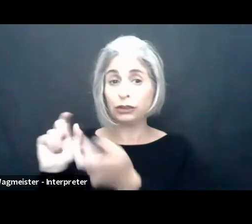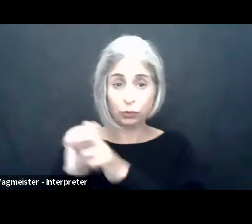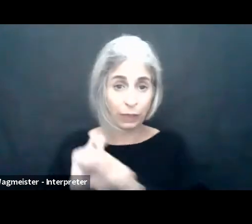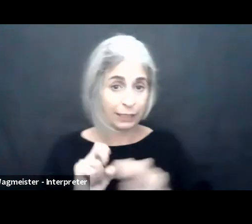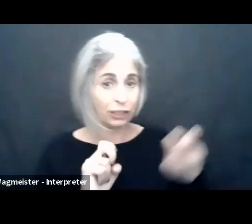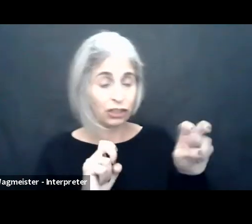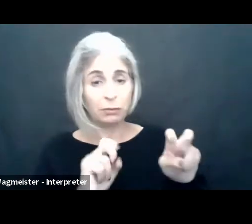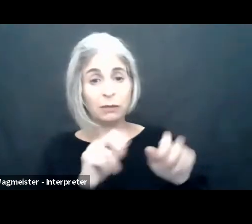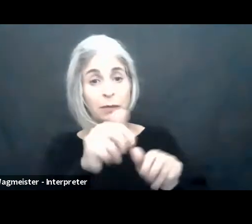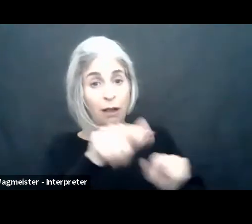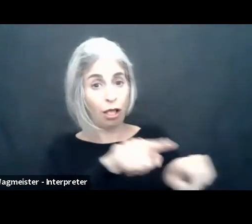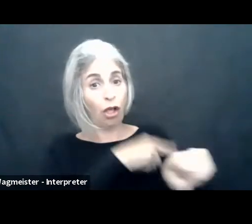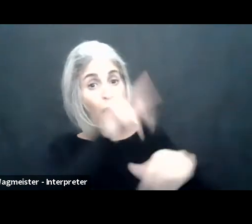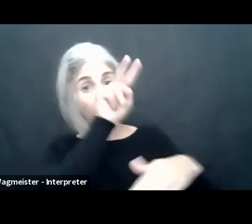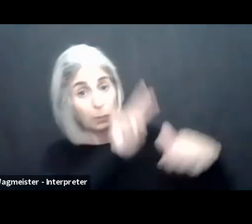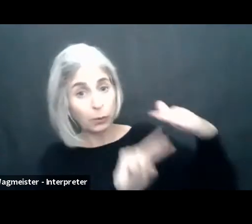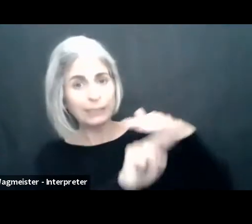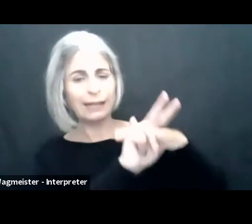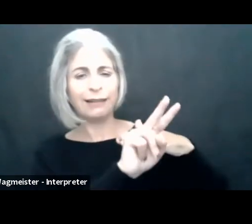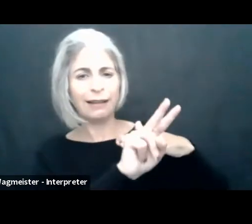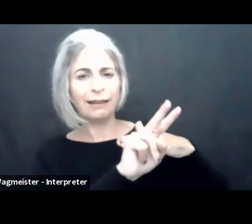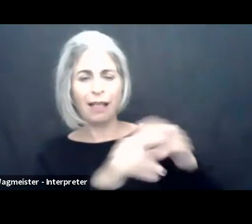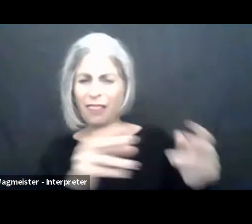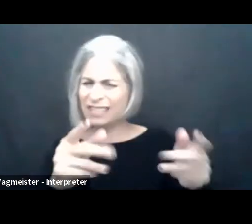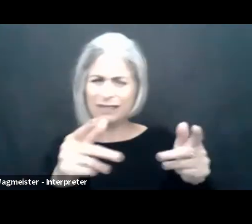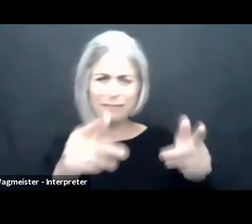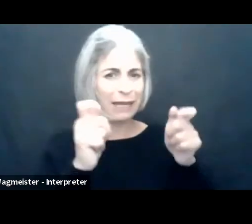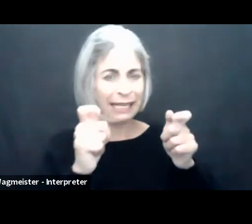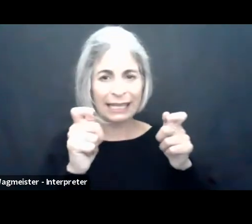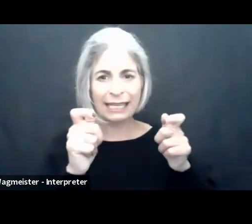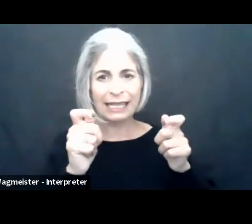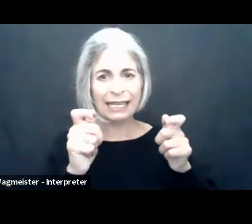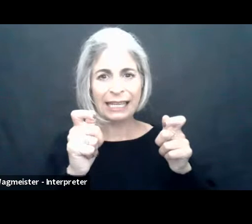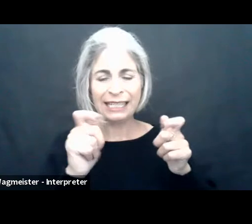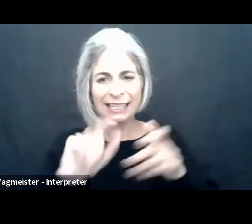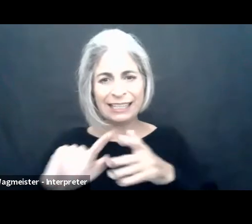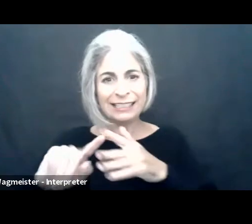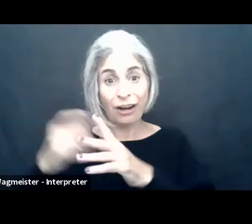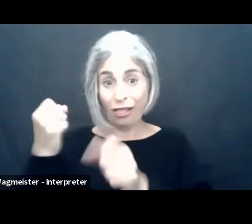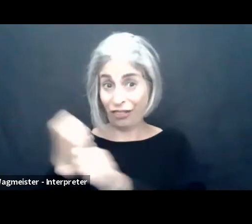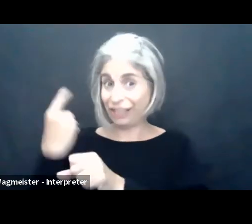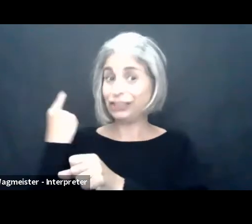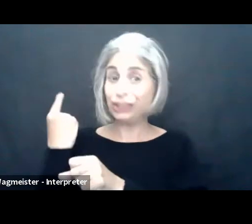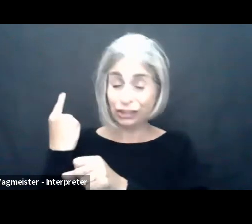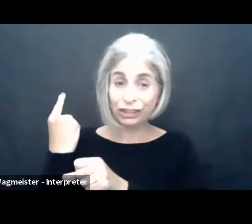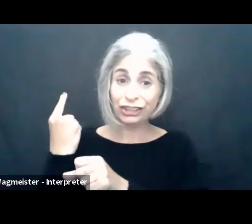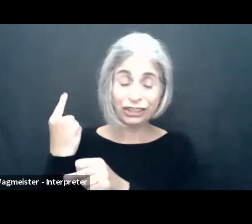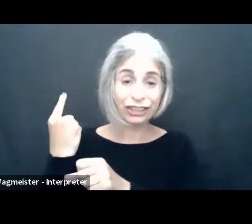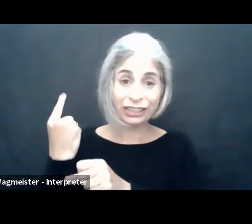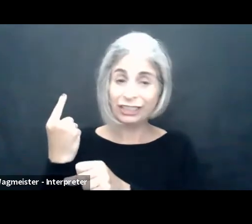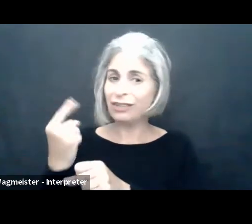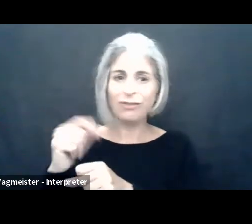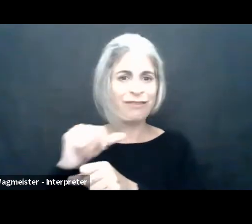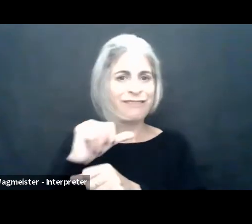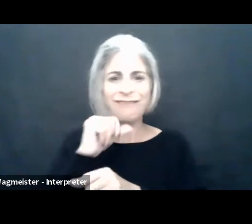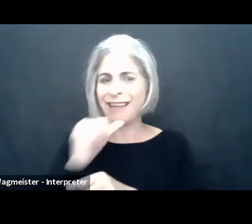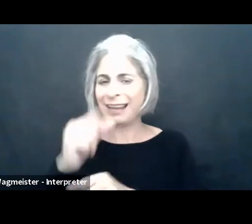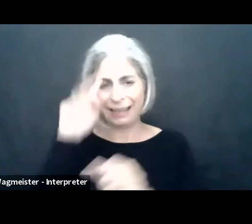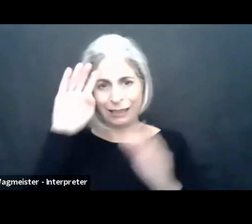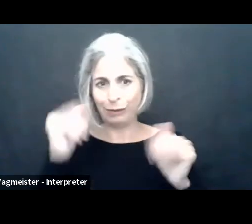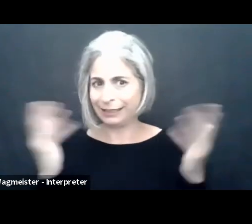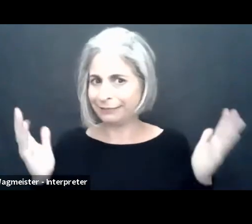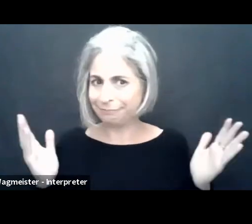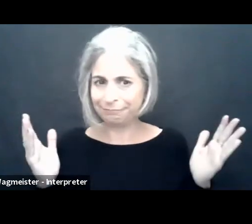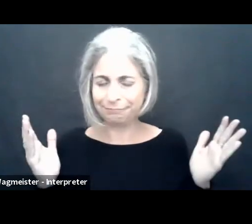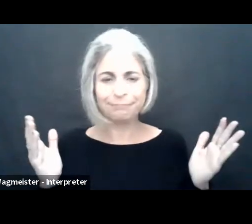long predicted, the rapid speed of change starting a year ago was certainly unanticipated. In a report